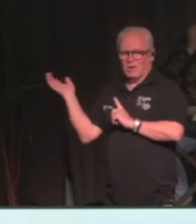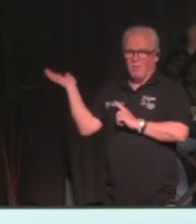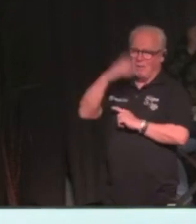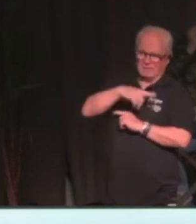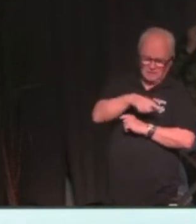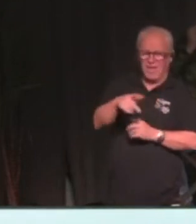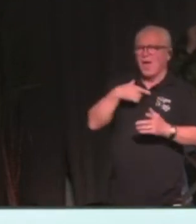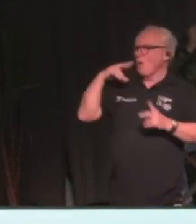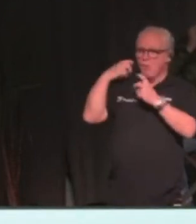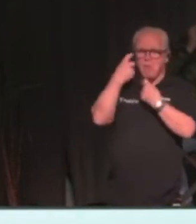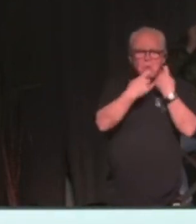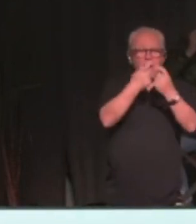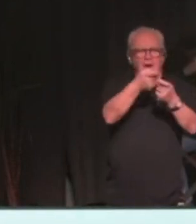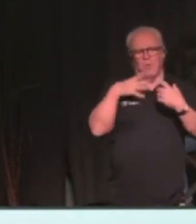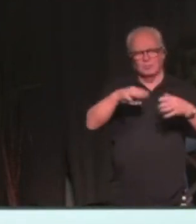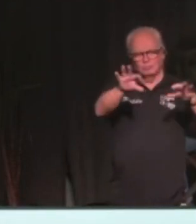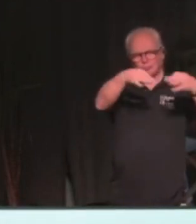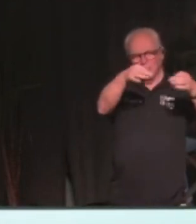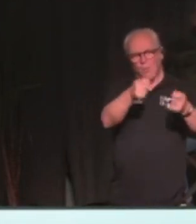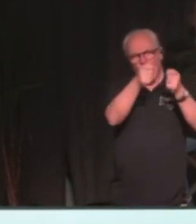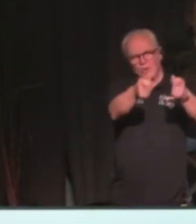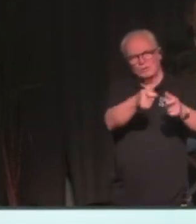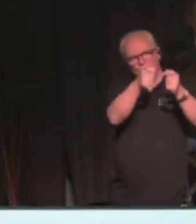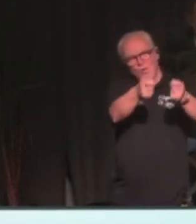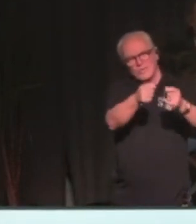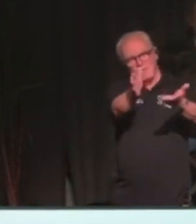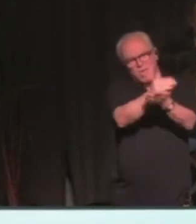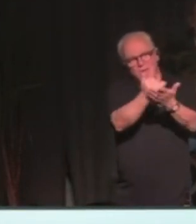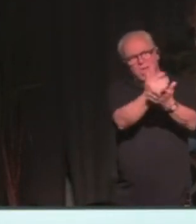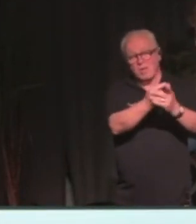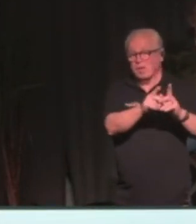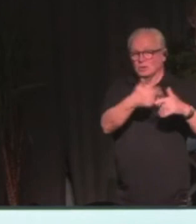the rewards turn my attention away from the reflection of your heart